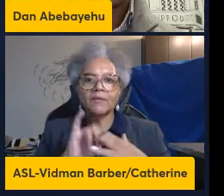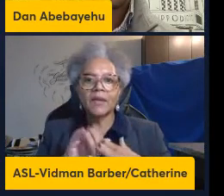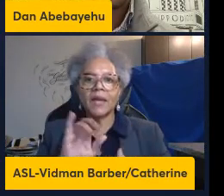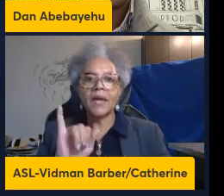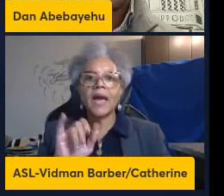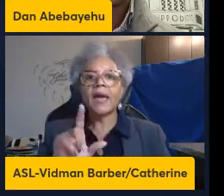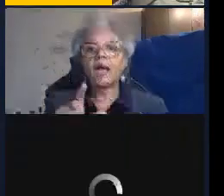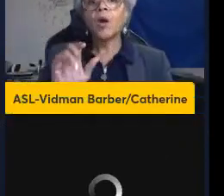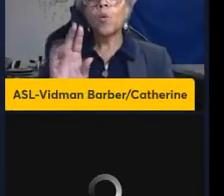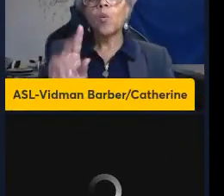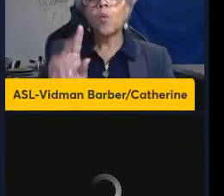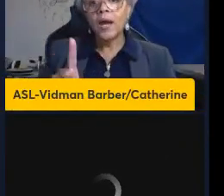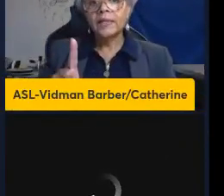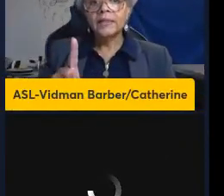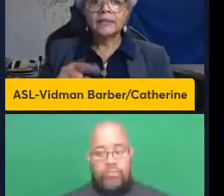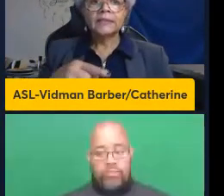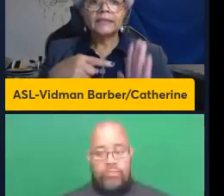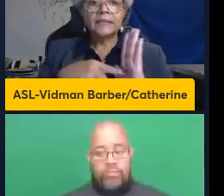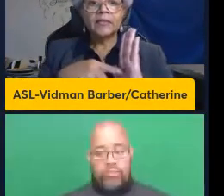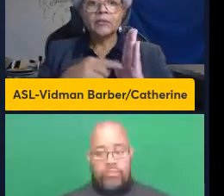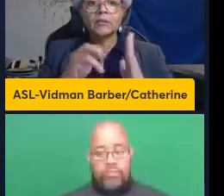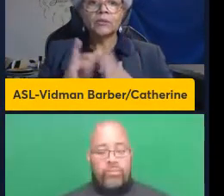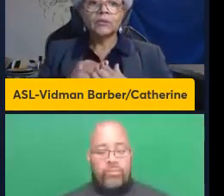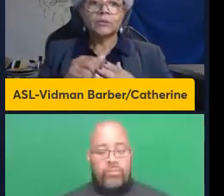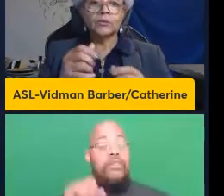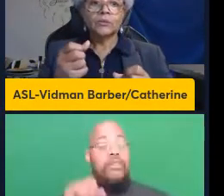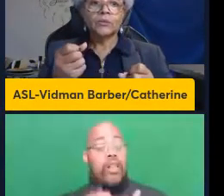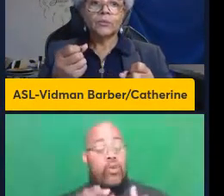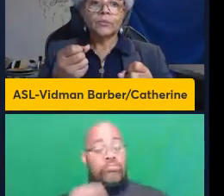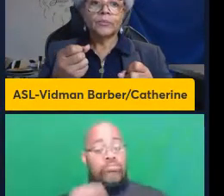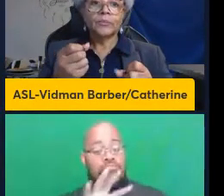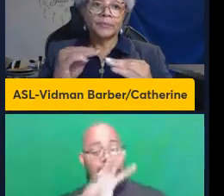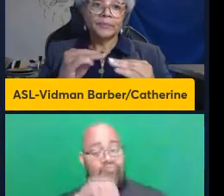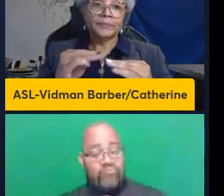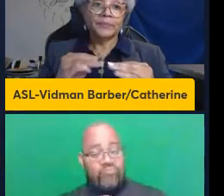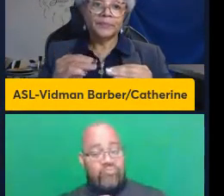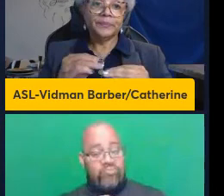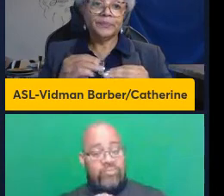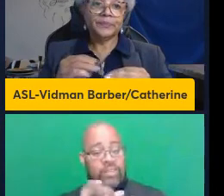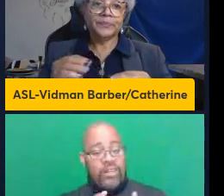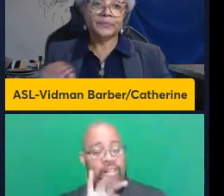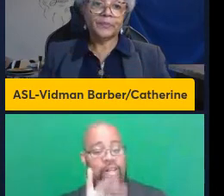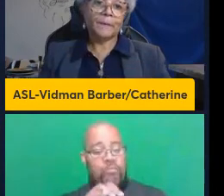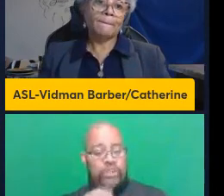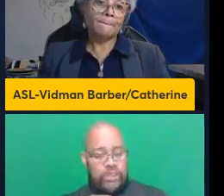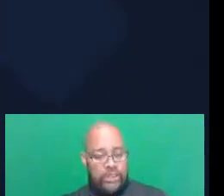IL-1 receptor signaling loss is able to ameliorate bleomycin-induced fibrosis here.